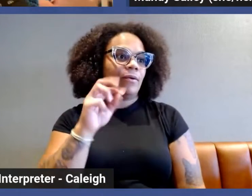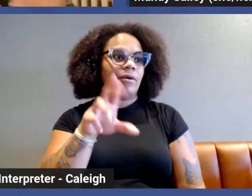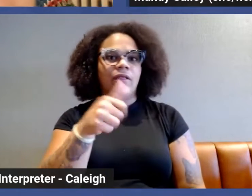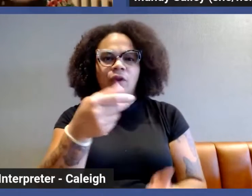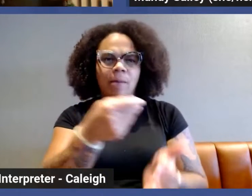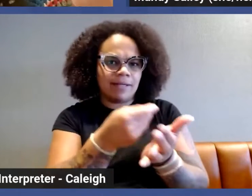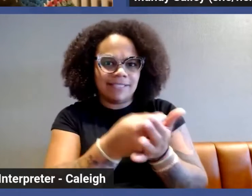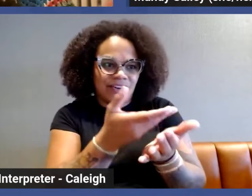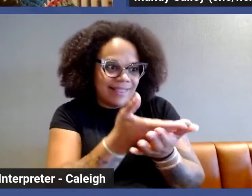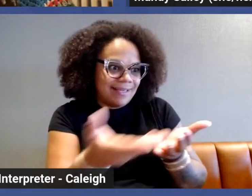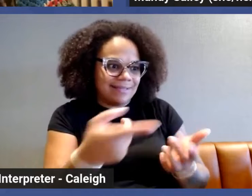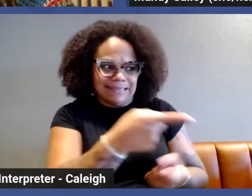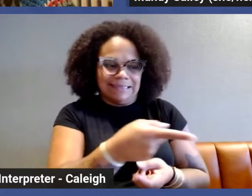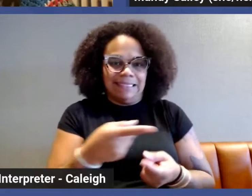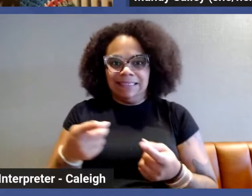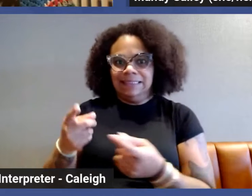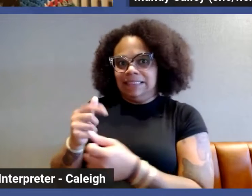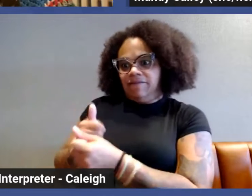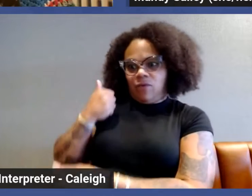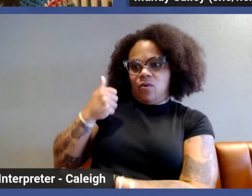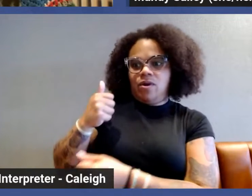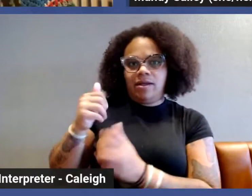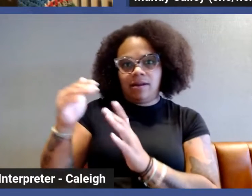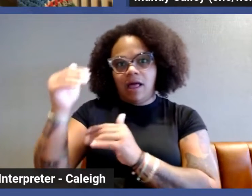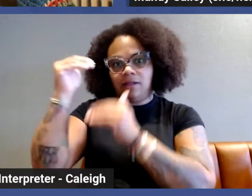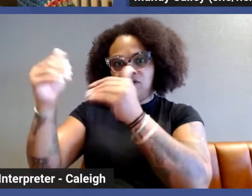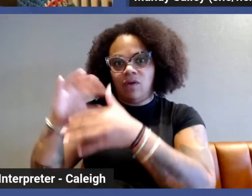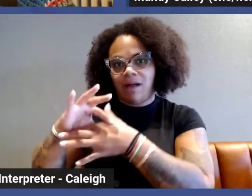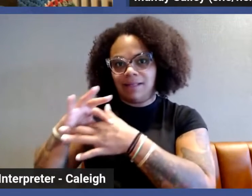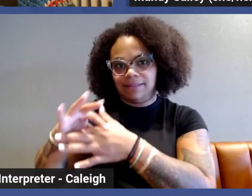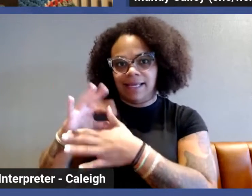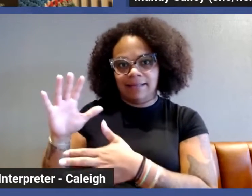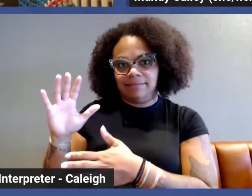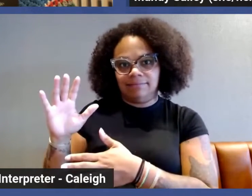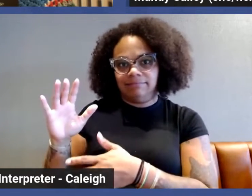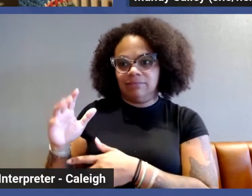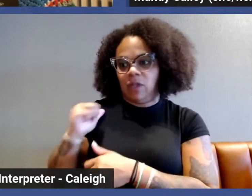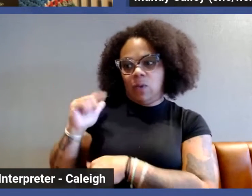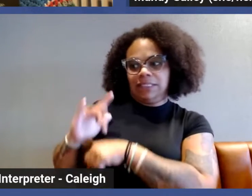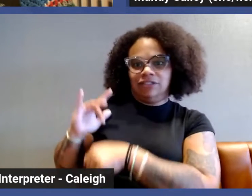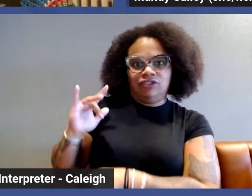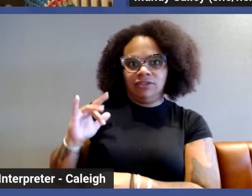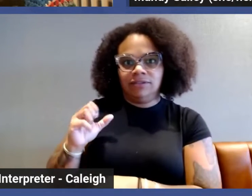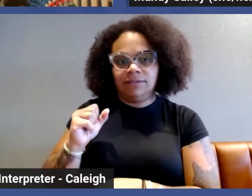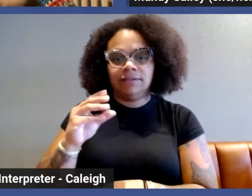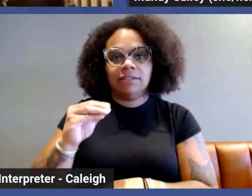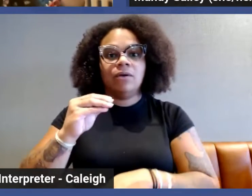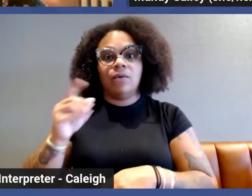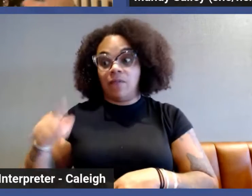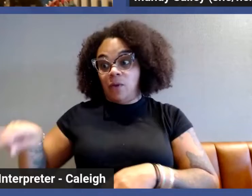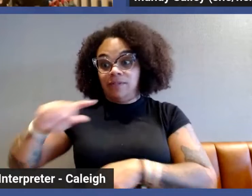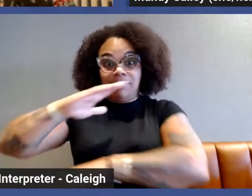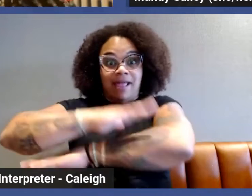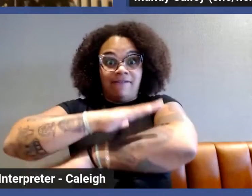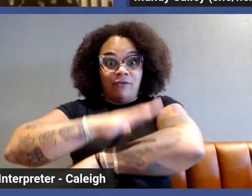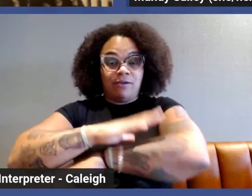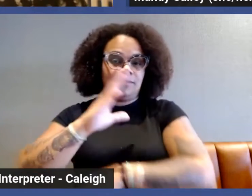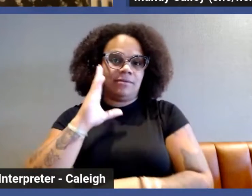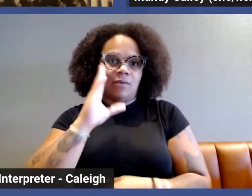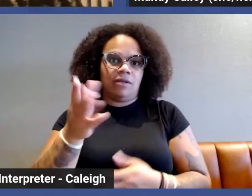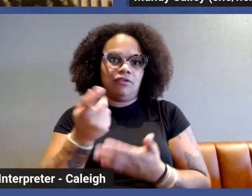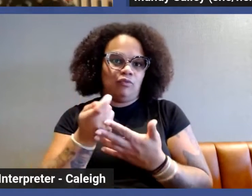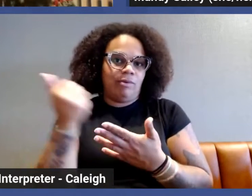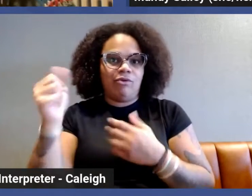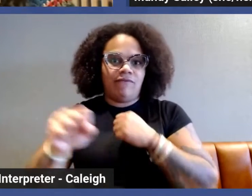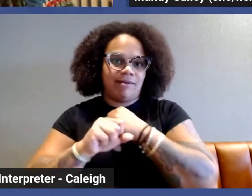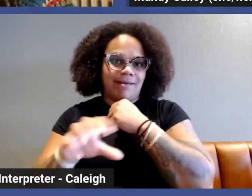adult content, and so the platforms will just remove ads